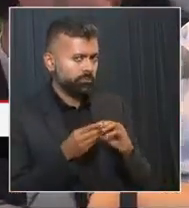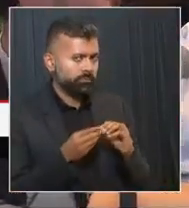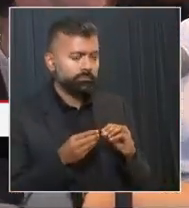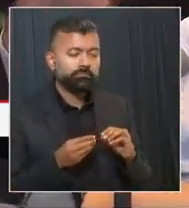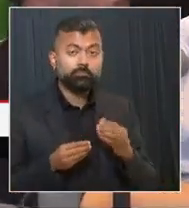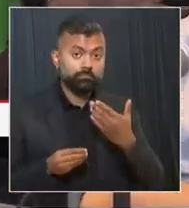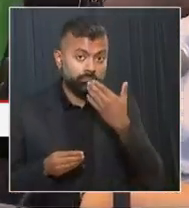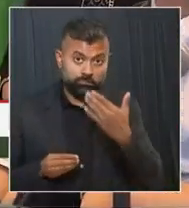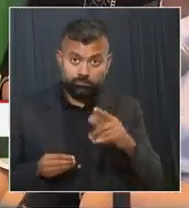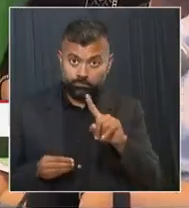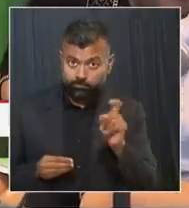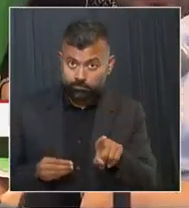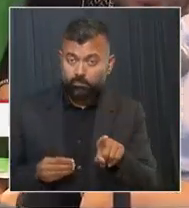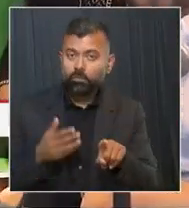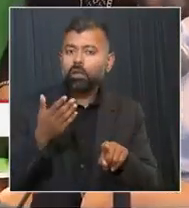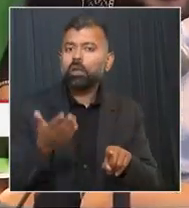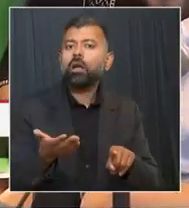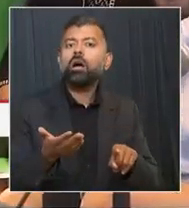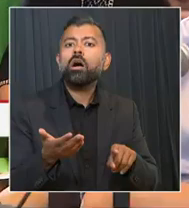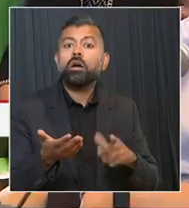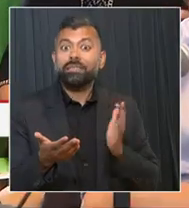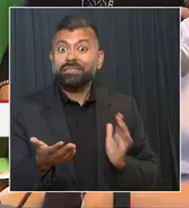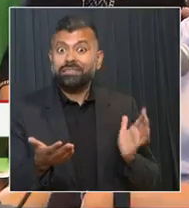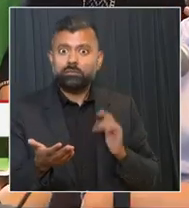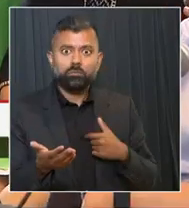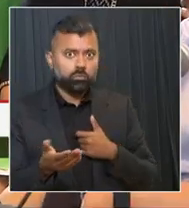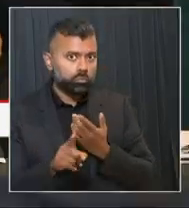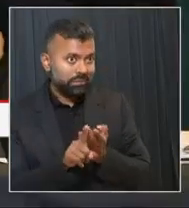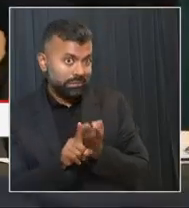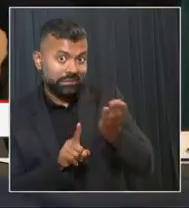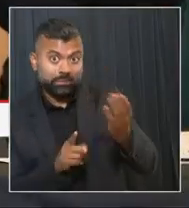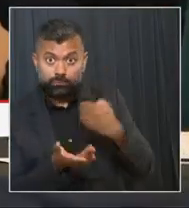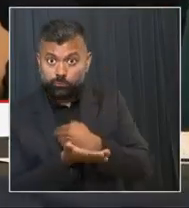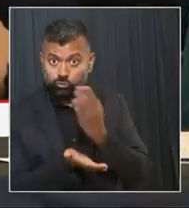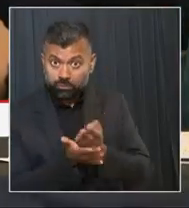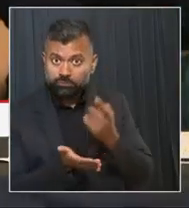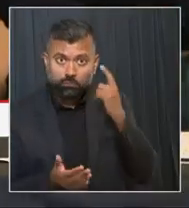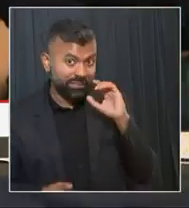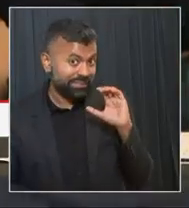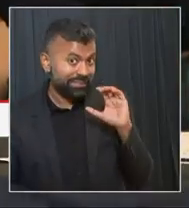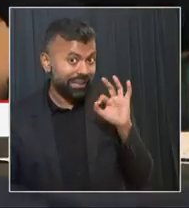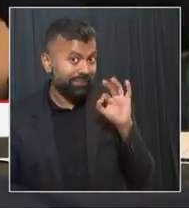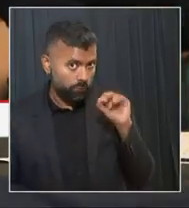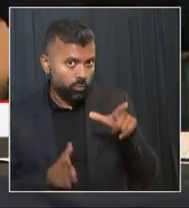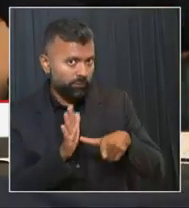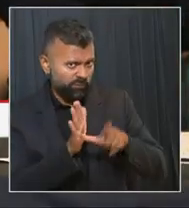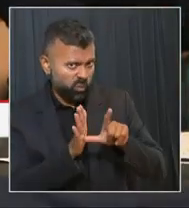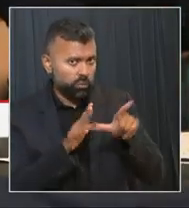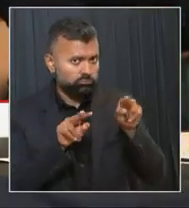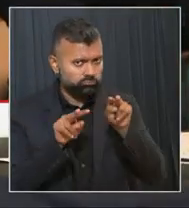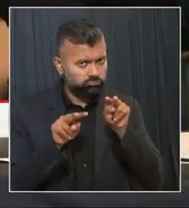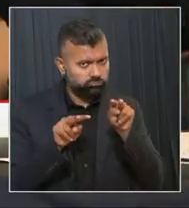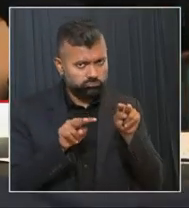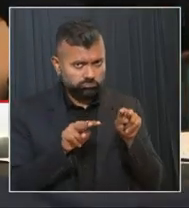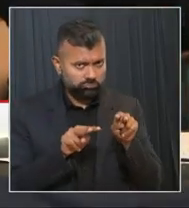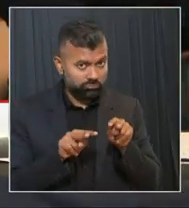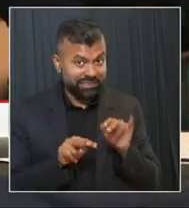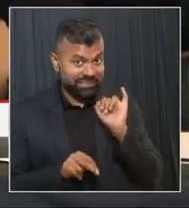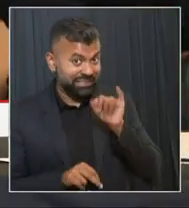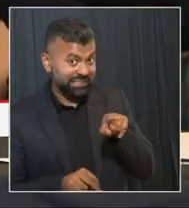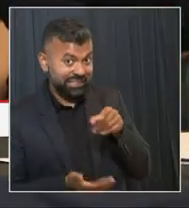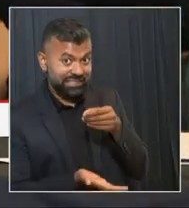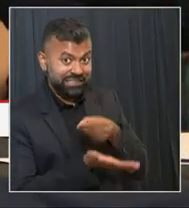to the CFO, all those transactions, whether it's a person that's not getting hired, a contract, the CFO locked that money. In other words, that